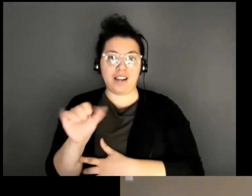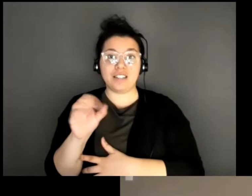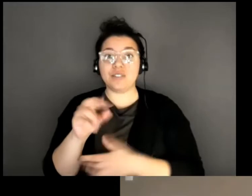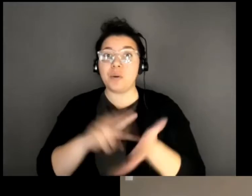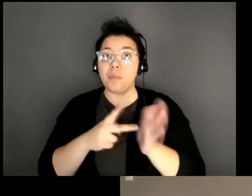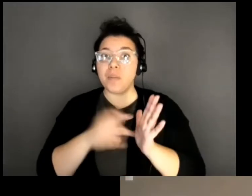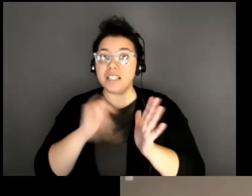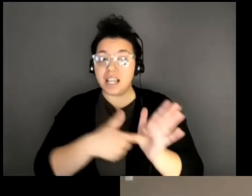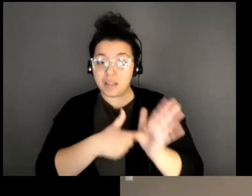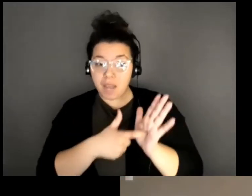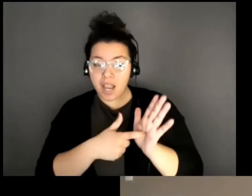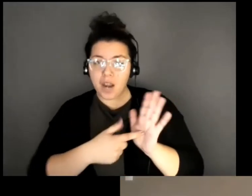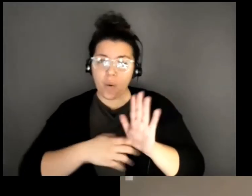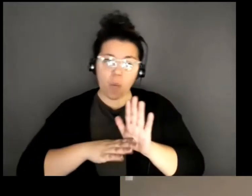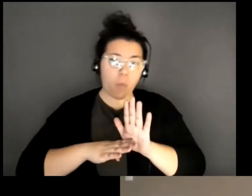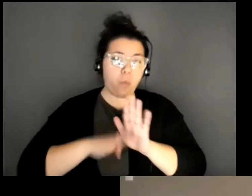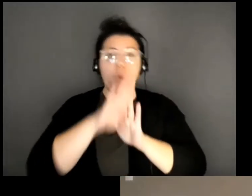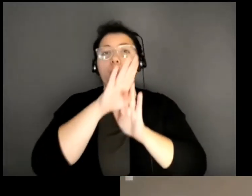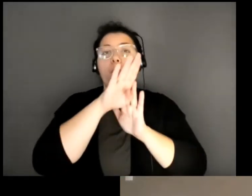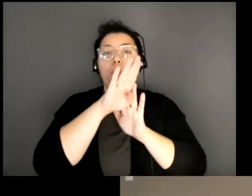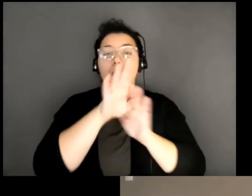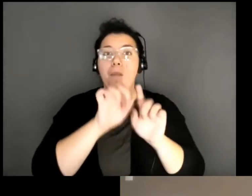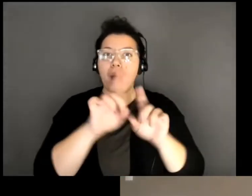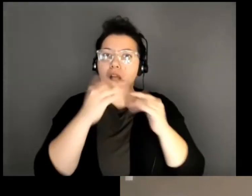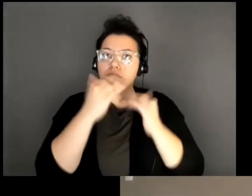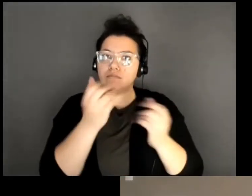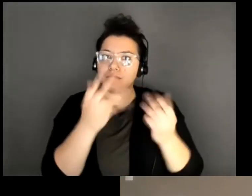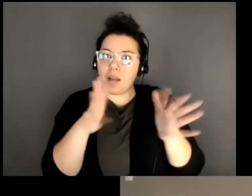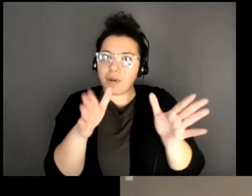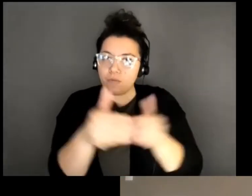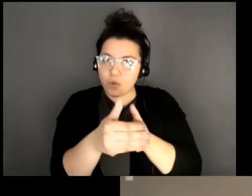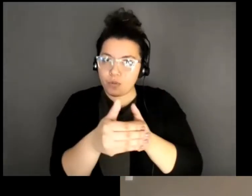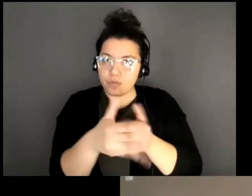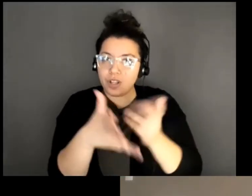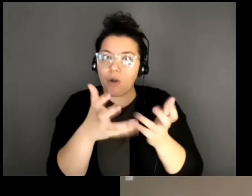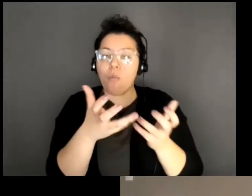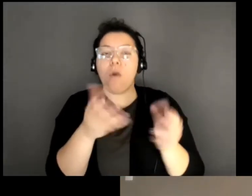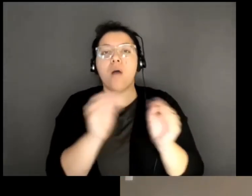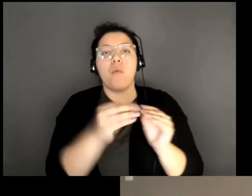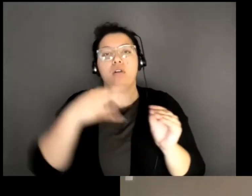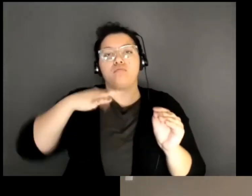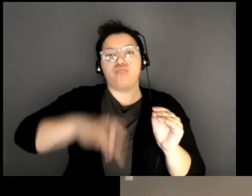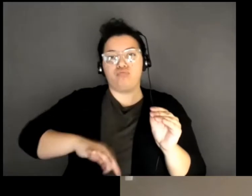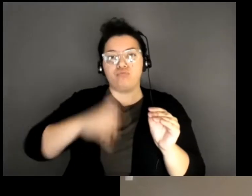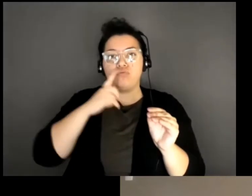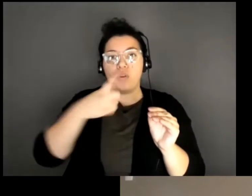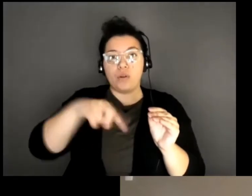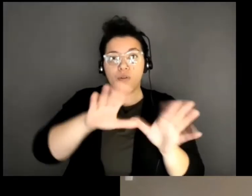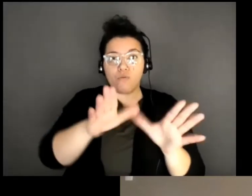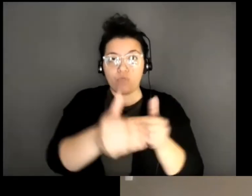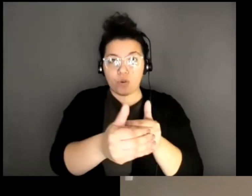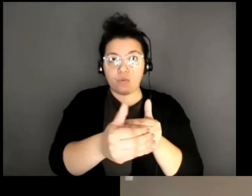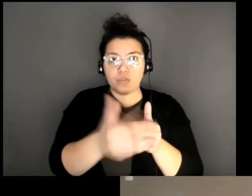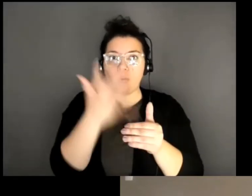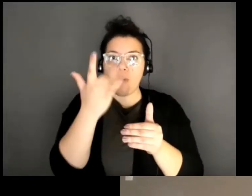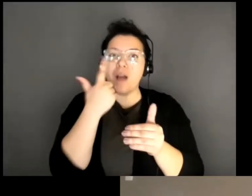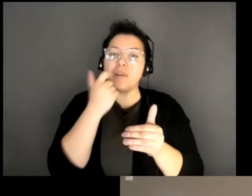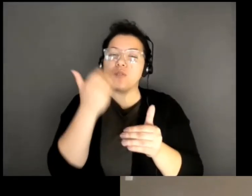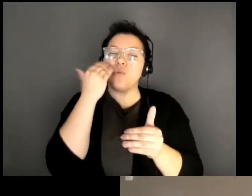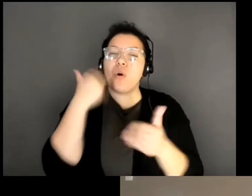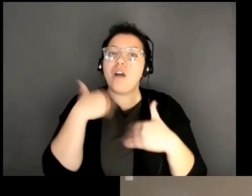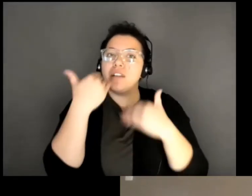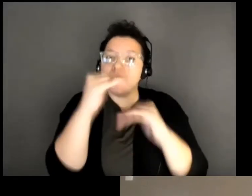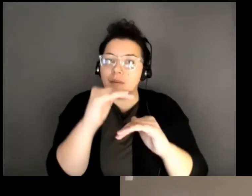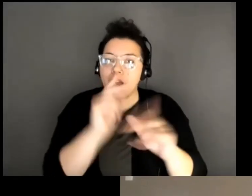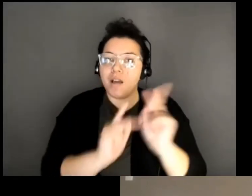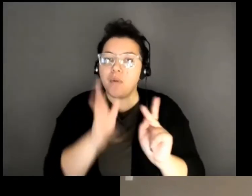hotel rooms, we're going to do everything we can to try to get the most money for those hotel rooms, knowing that they are in short supply.